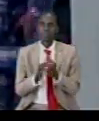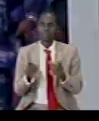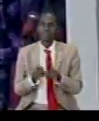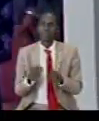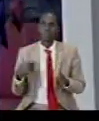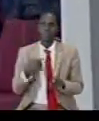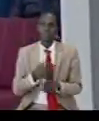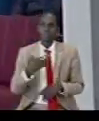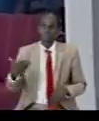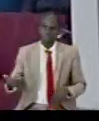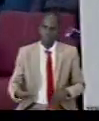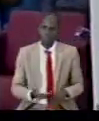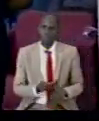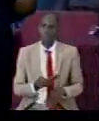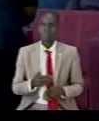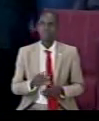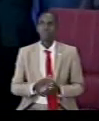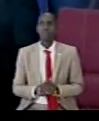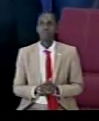governor.